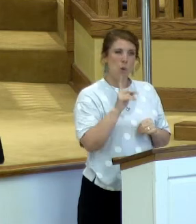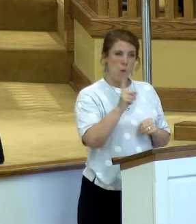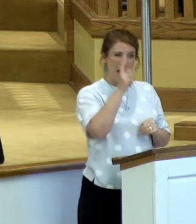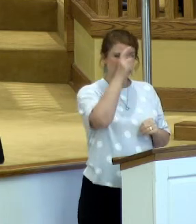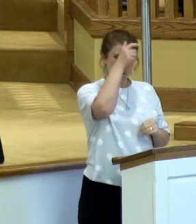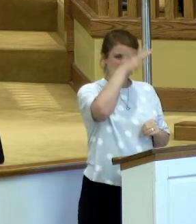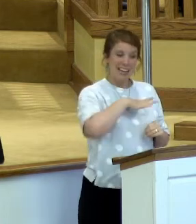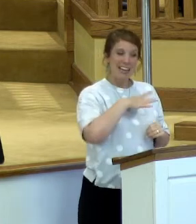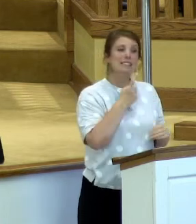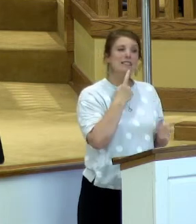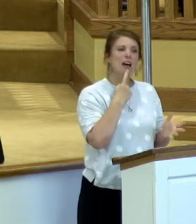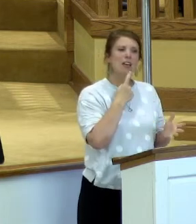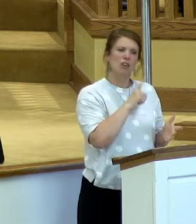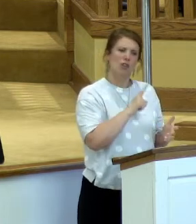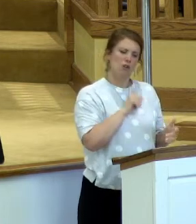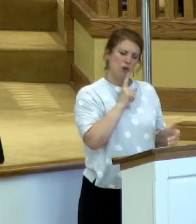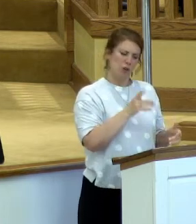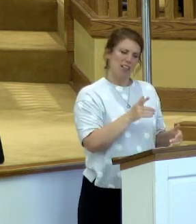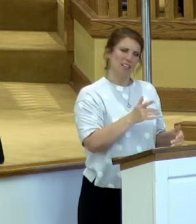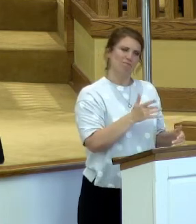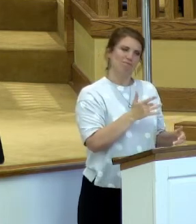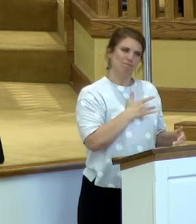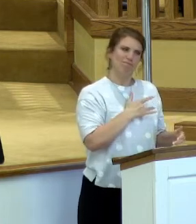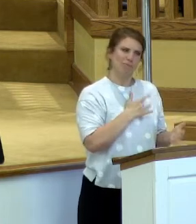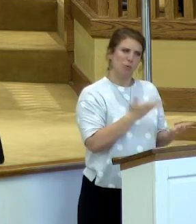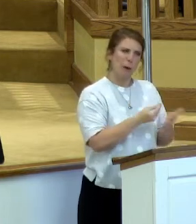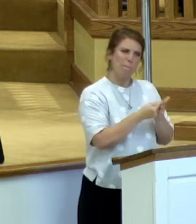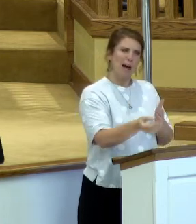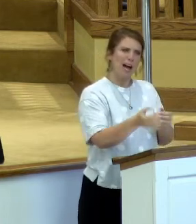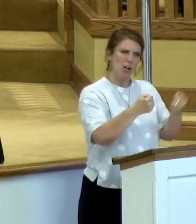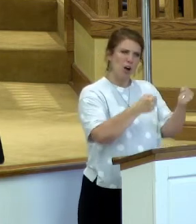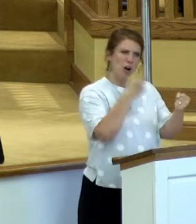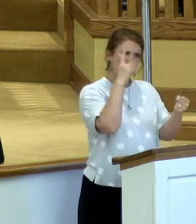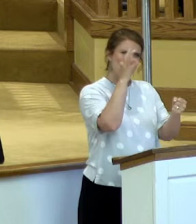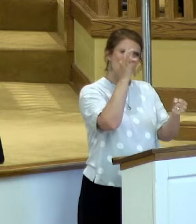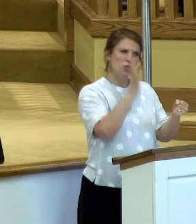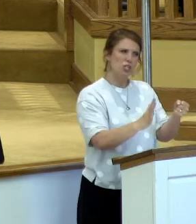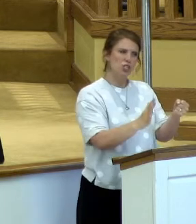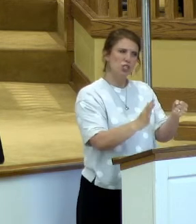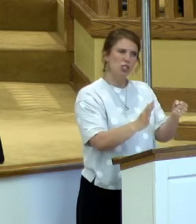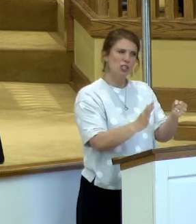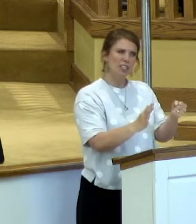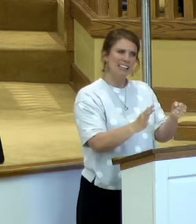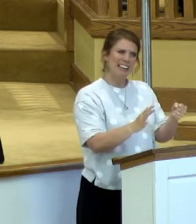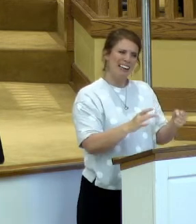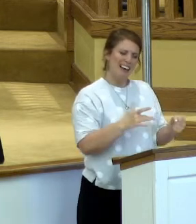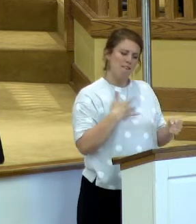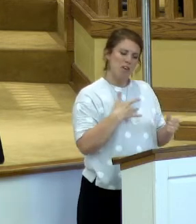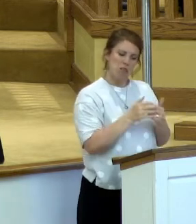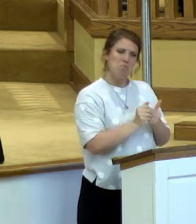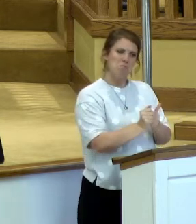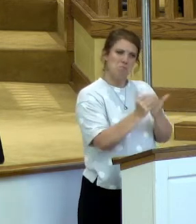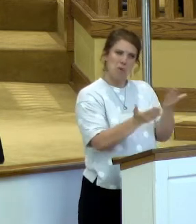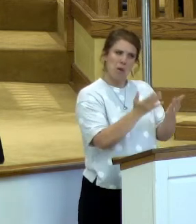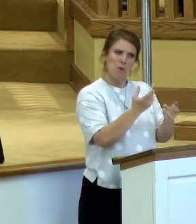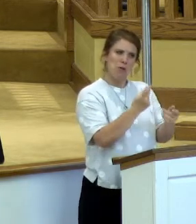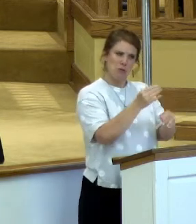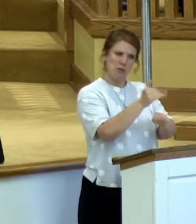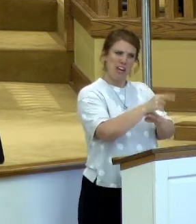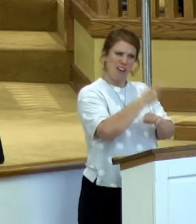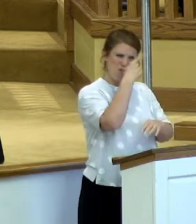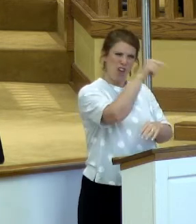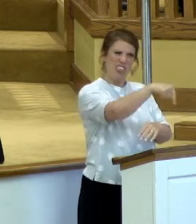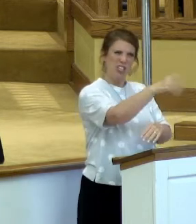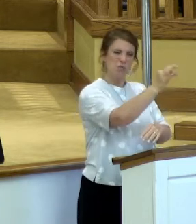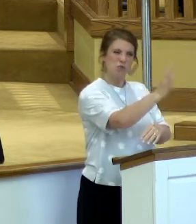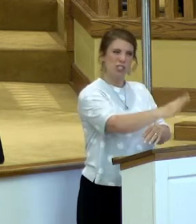them said, you know, the Lord's really laid in my heart. I want to buy a car for a preacher, and I'm just feeling led to do that. And I may do that tonight for this